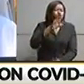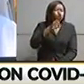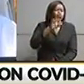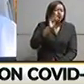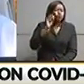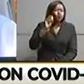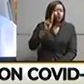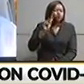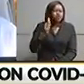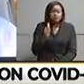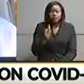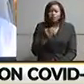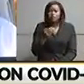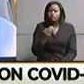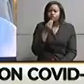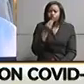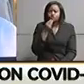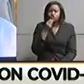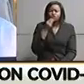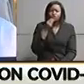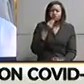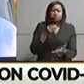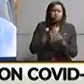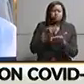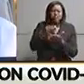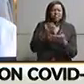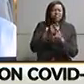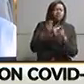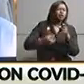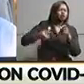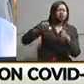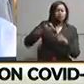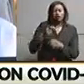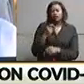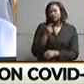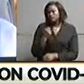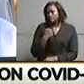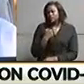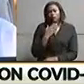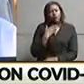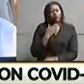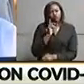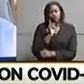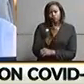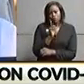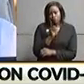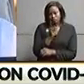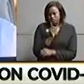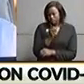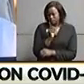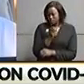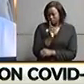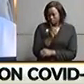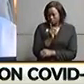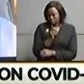of food. I want to warn those people. I will send